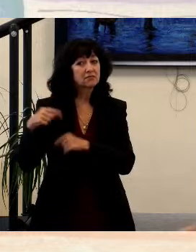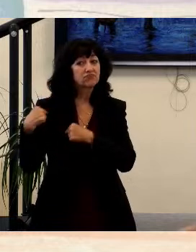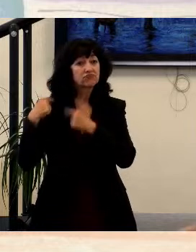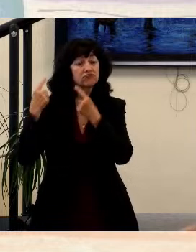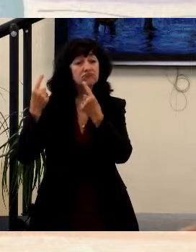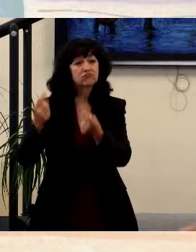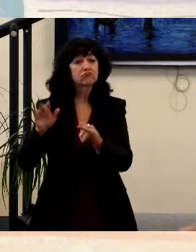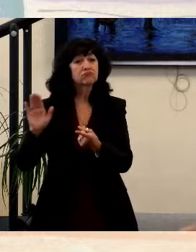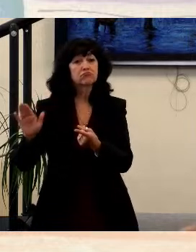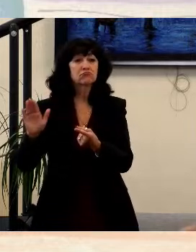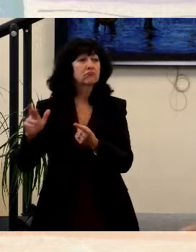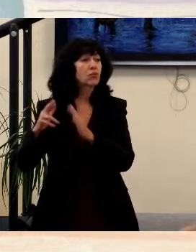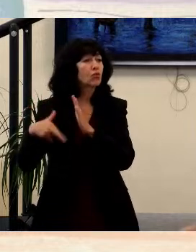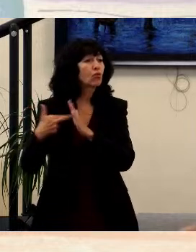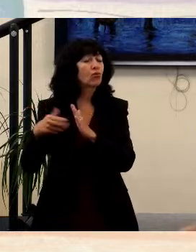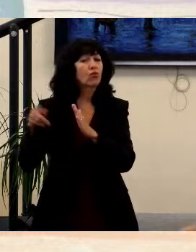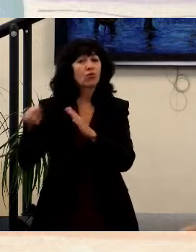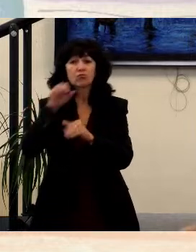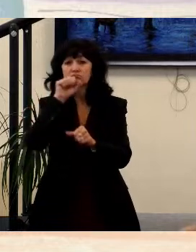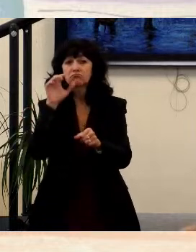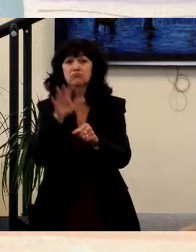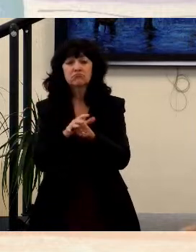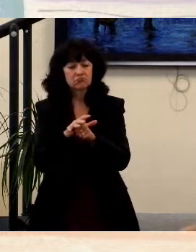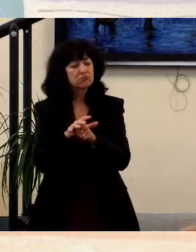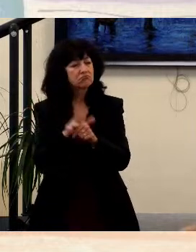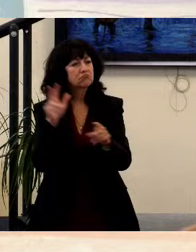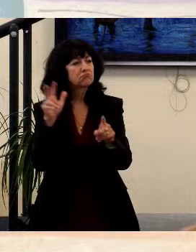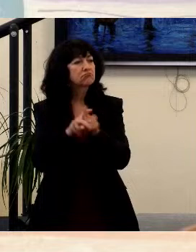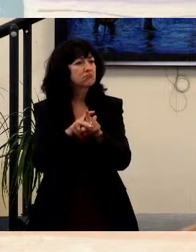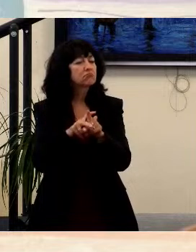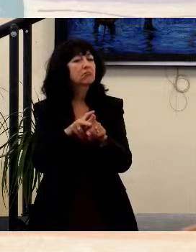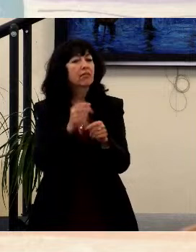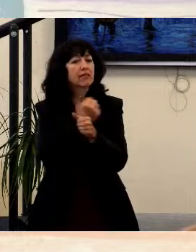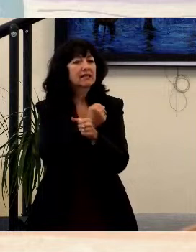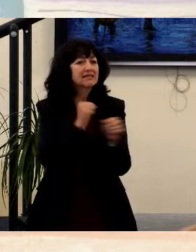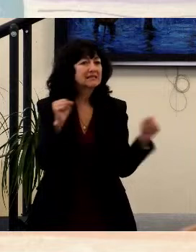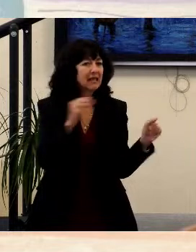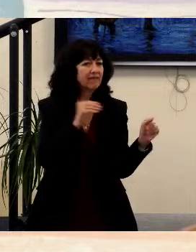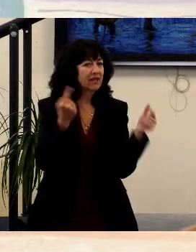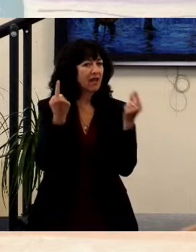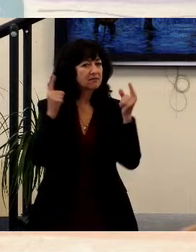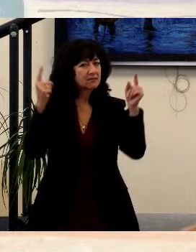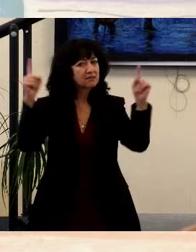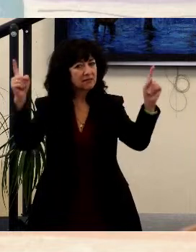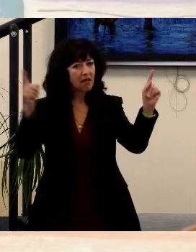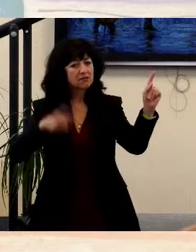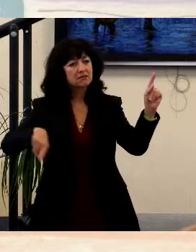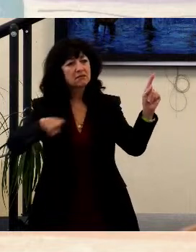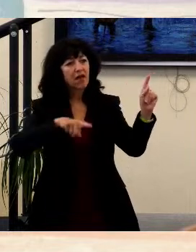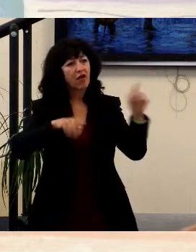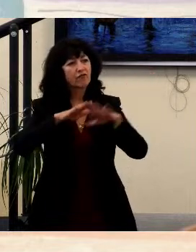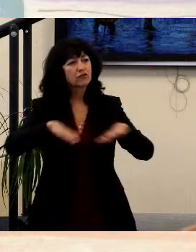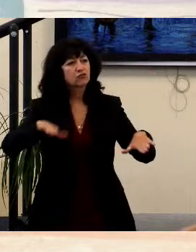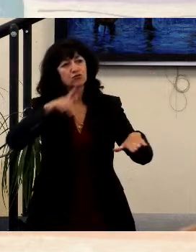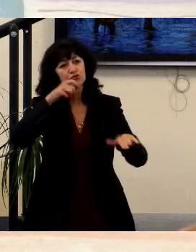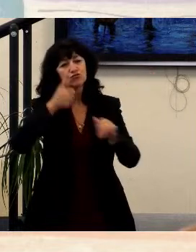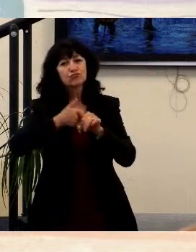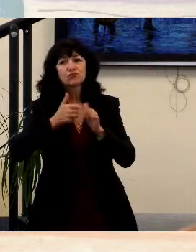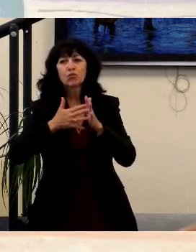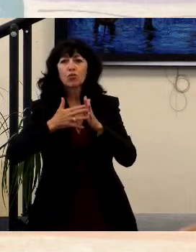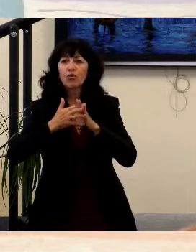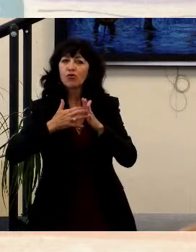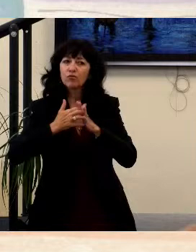dedicated to improving the safety and success of vulnerable children and their families throughout the nation.